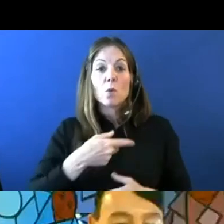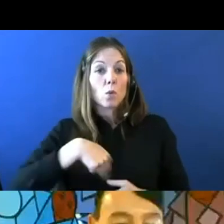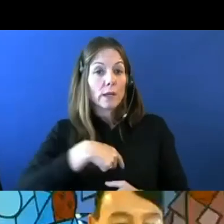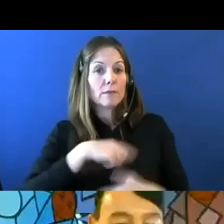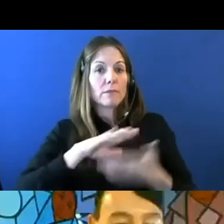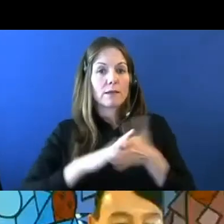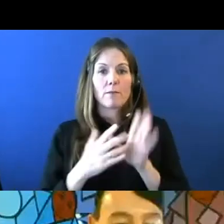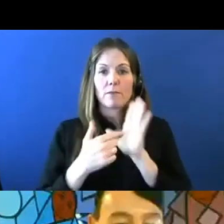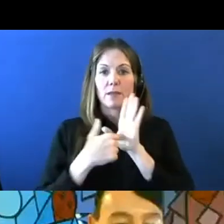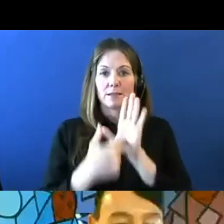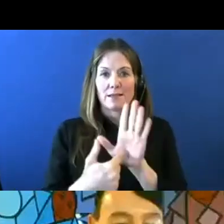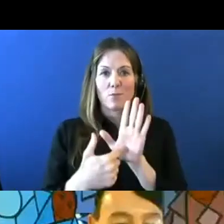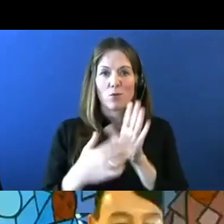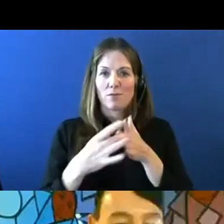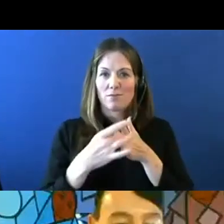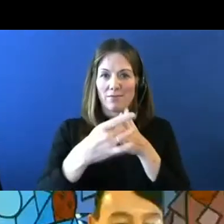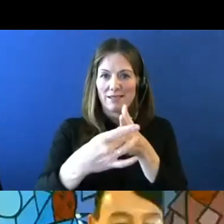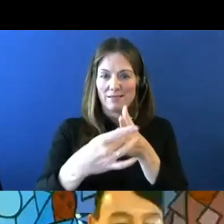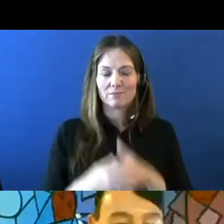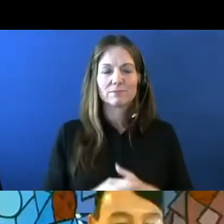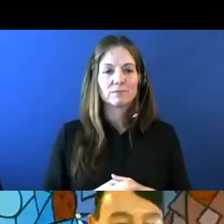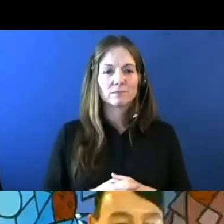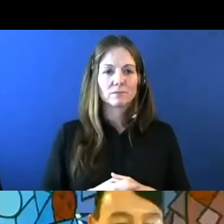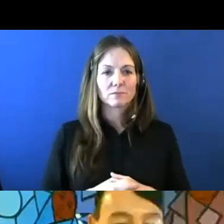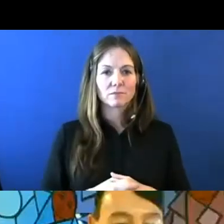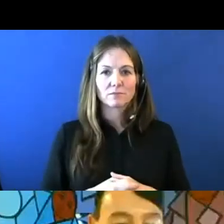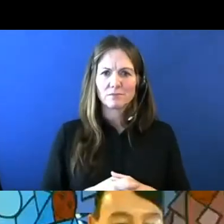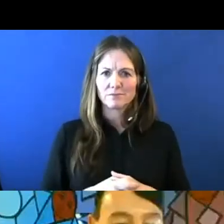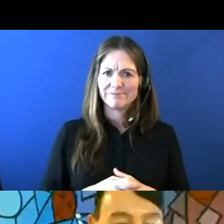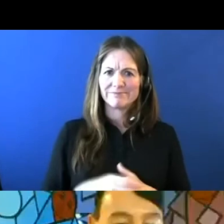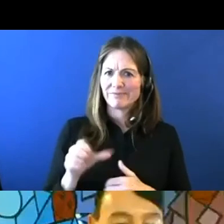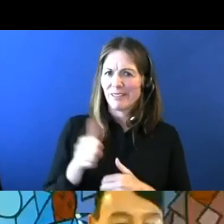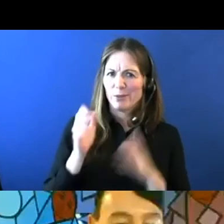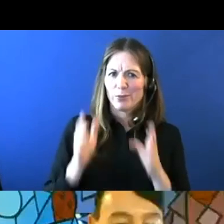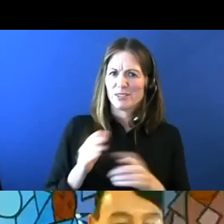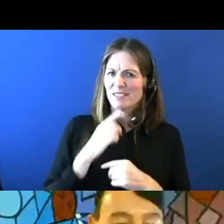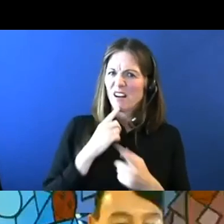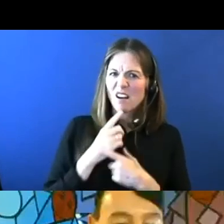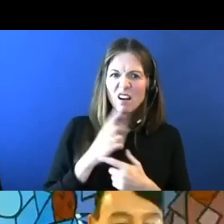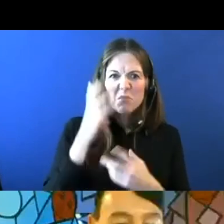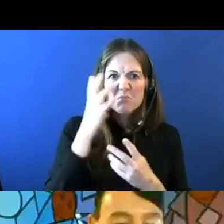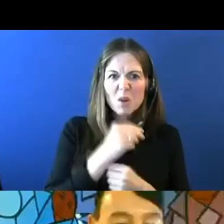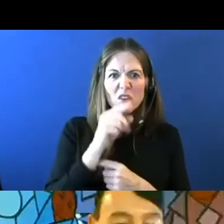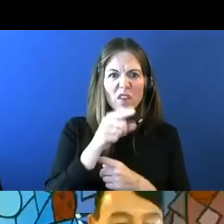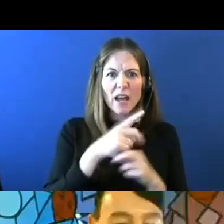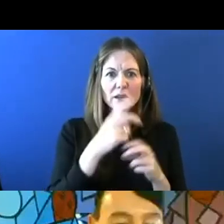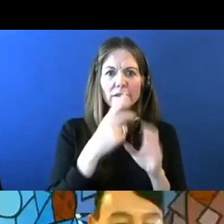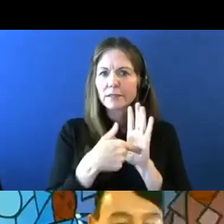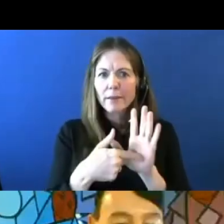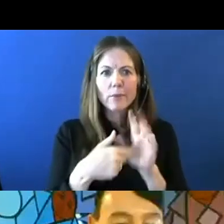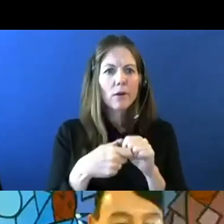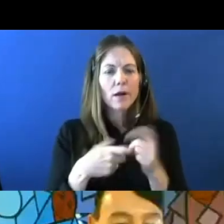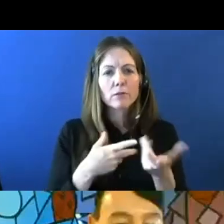work. Someone else mentioned just seems like such a beautiful approach. What, you feed them? You get them a cup of tea?